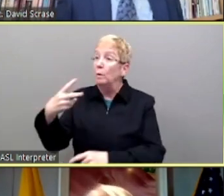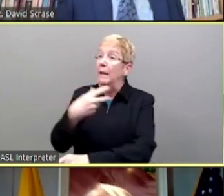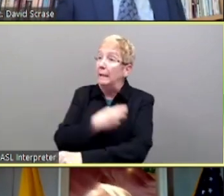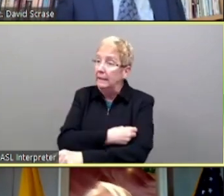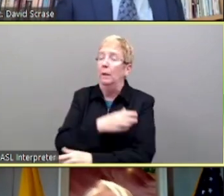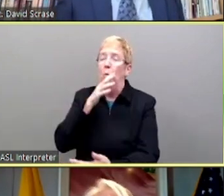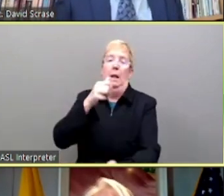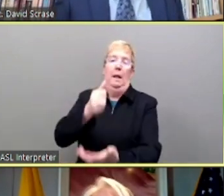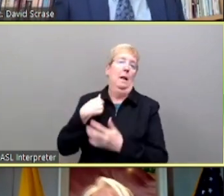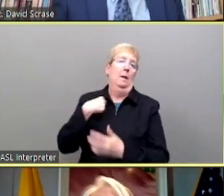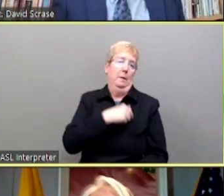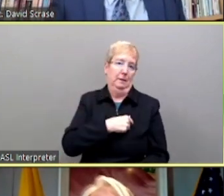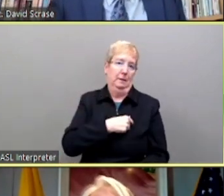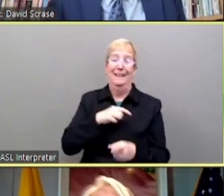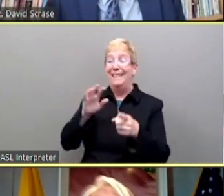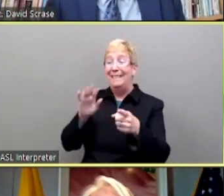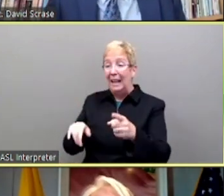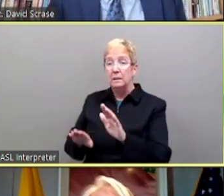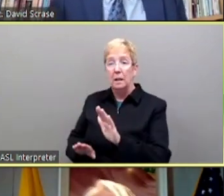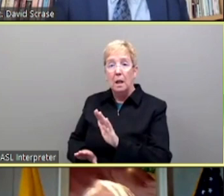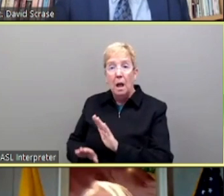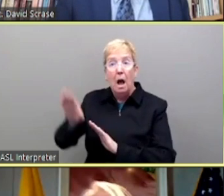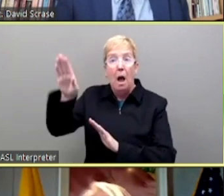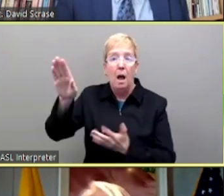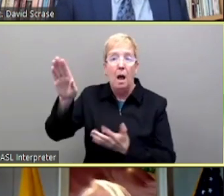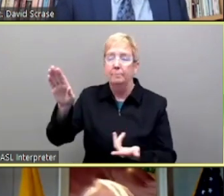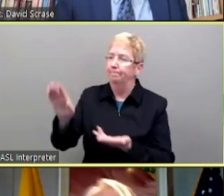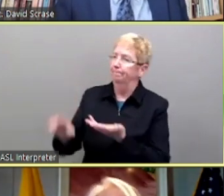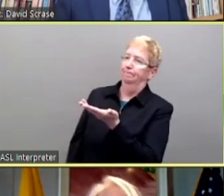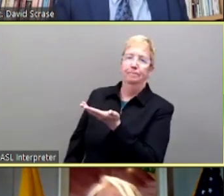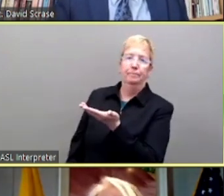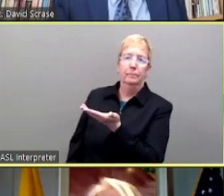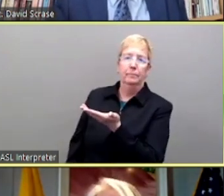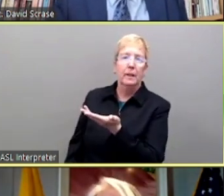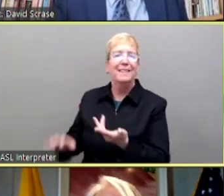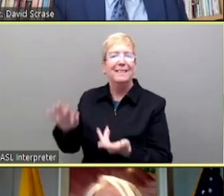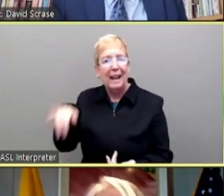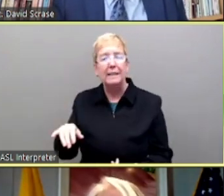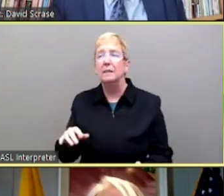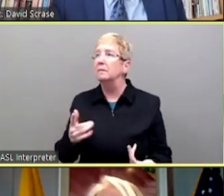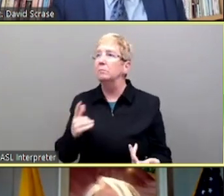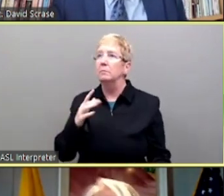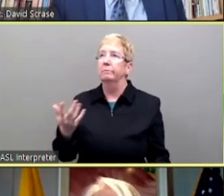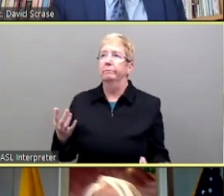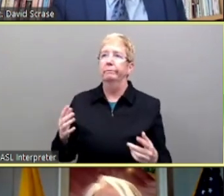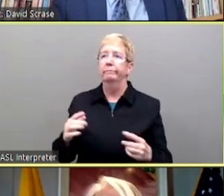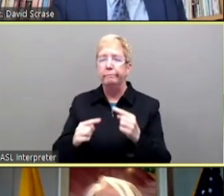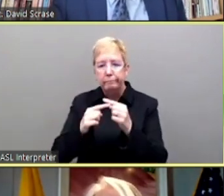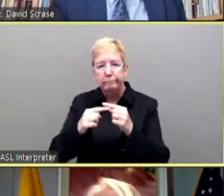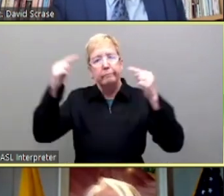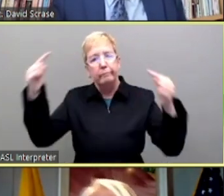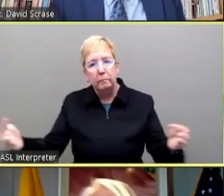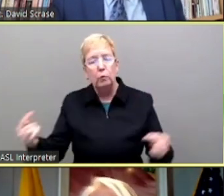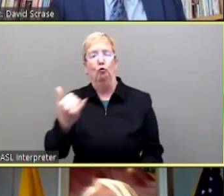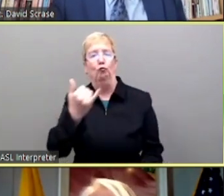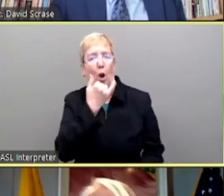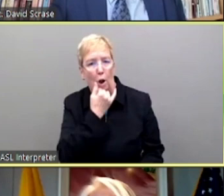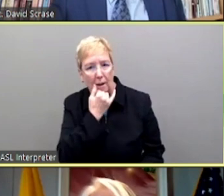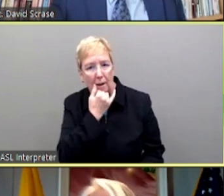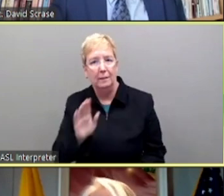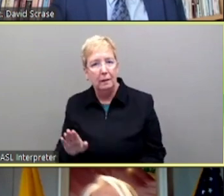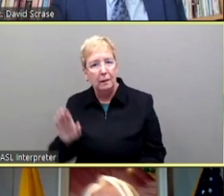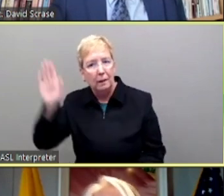surge is a terrifying indicator of moving absolutely in the wrong direction. And